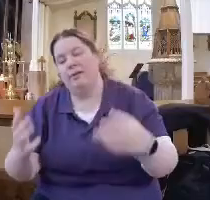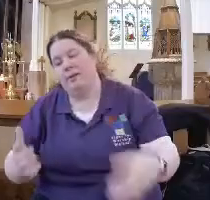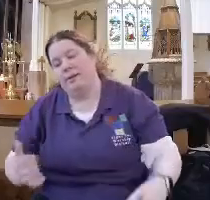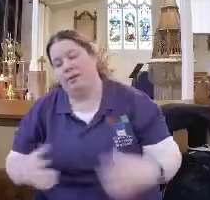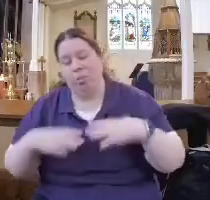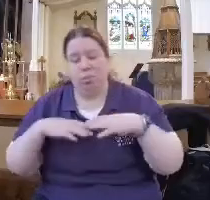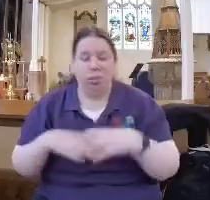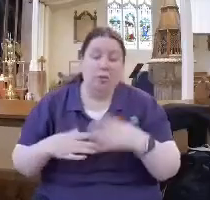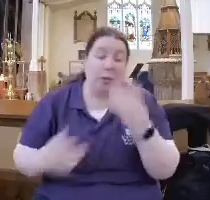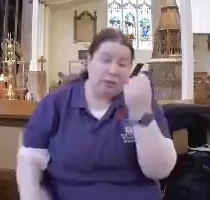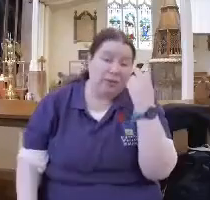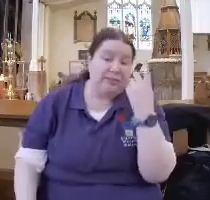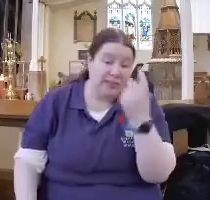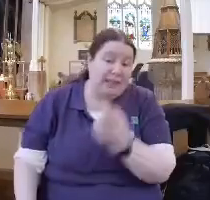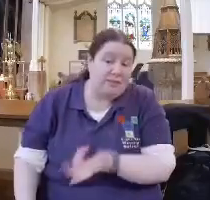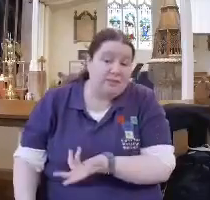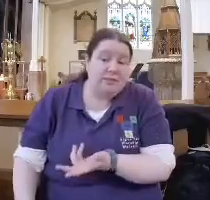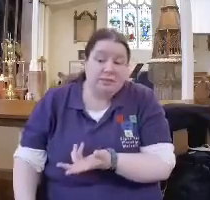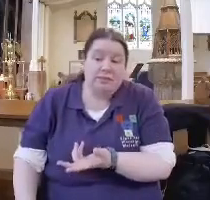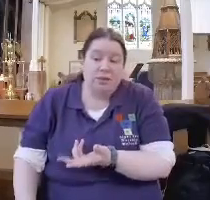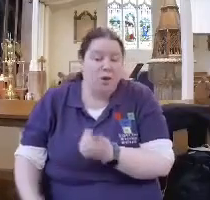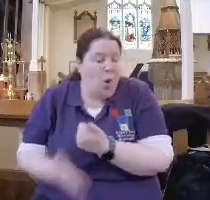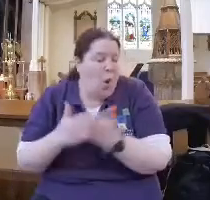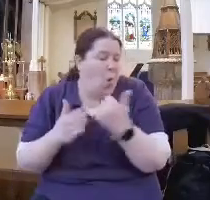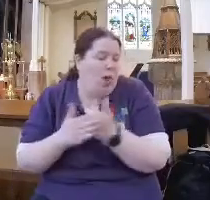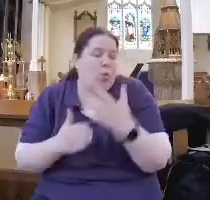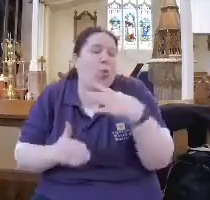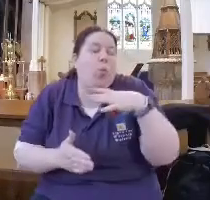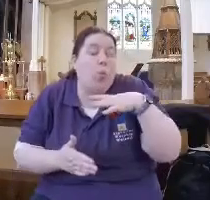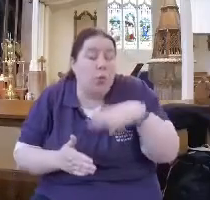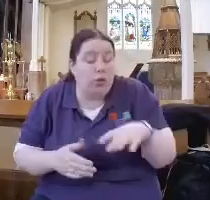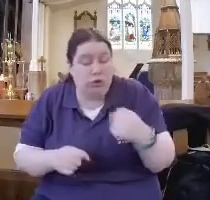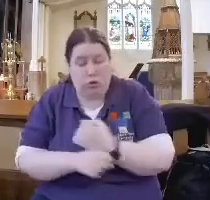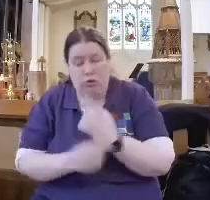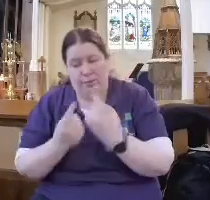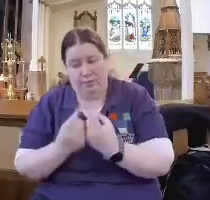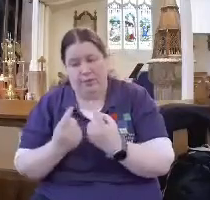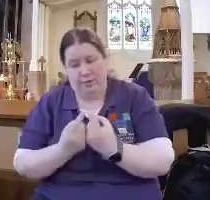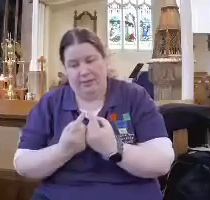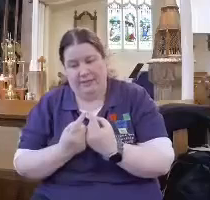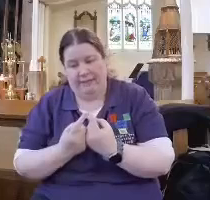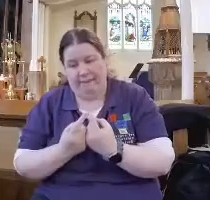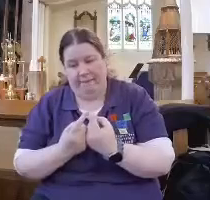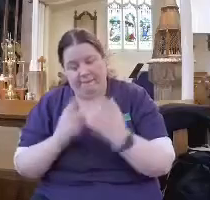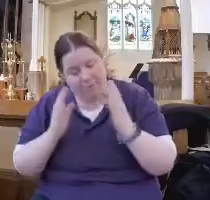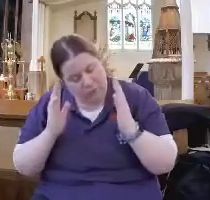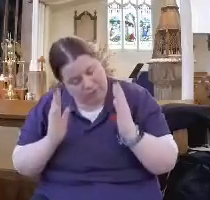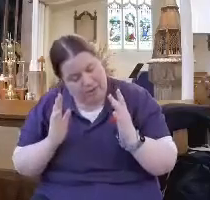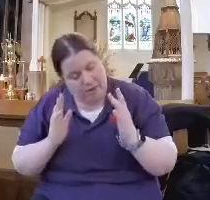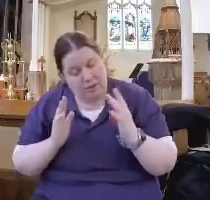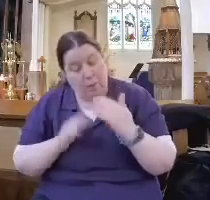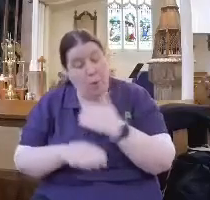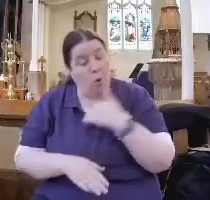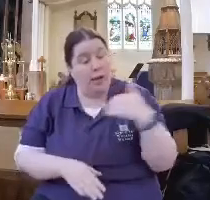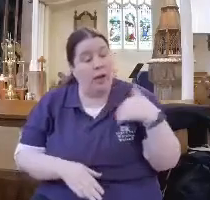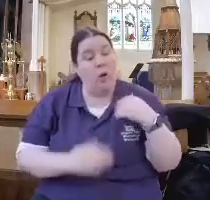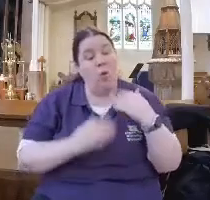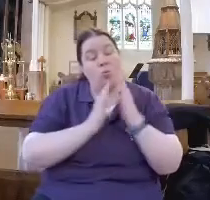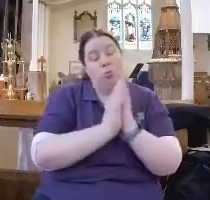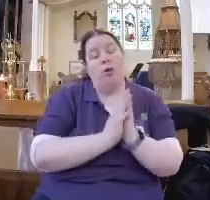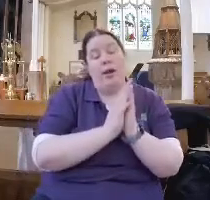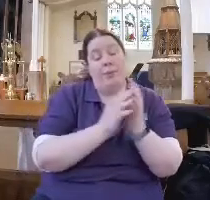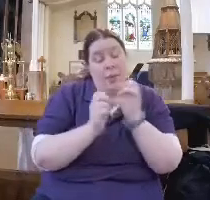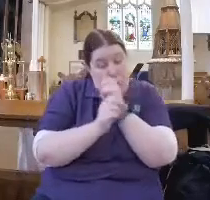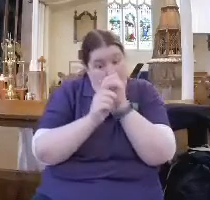And so I can understand that. You don't always want to do these things. If you say, I'll pray first thing in the morning,